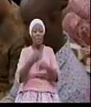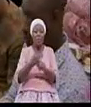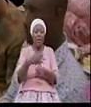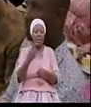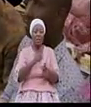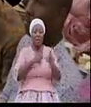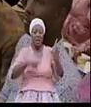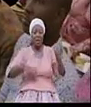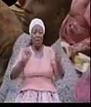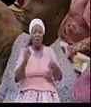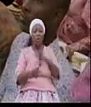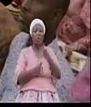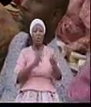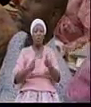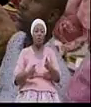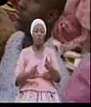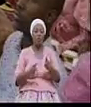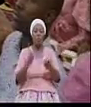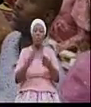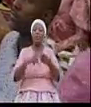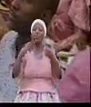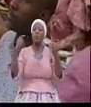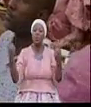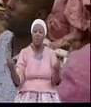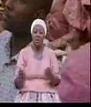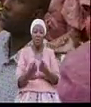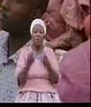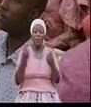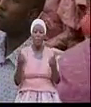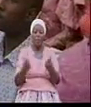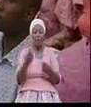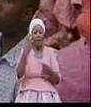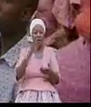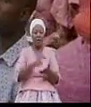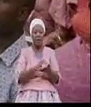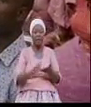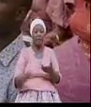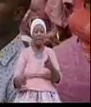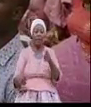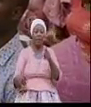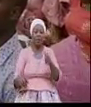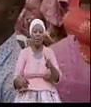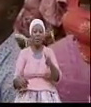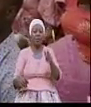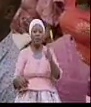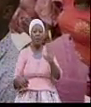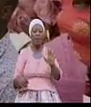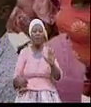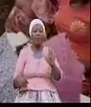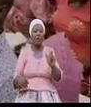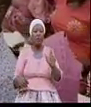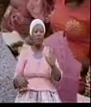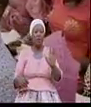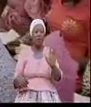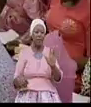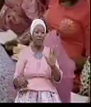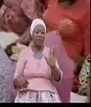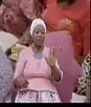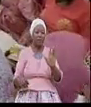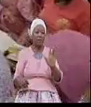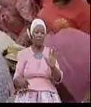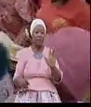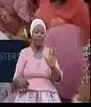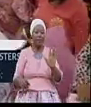Lord's people to transgress. Look at verse 25. In verse